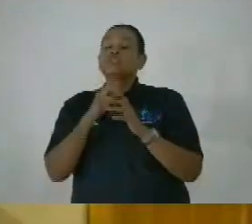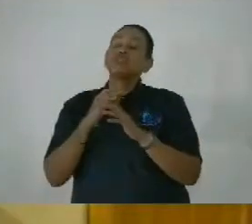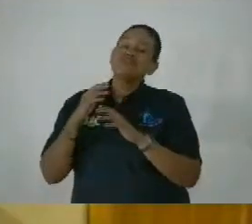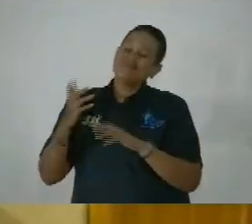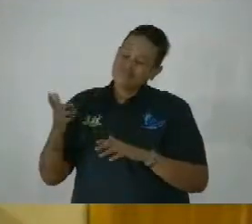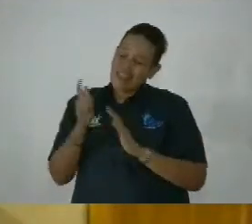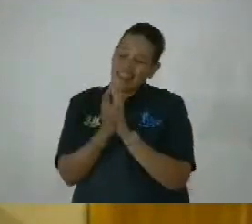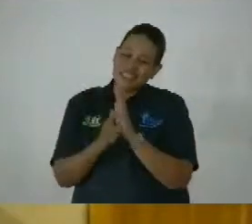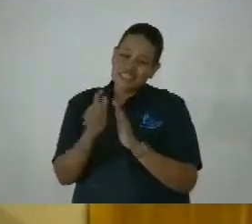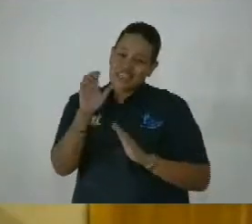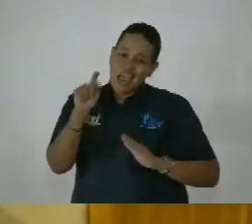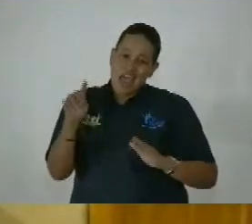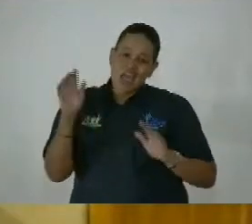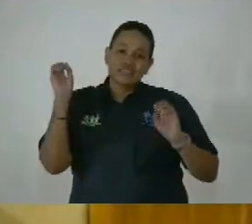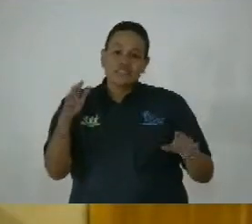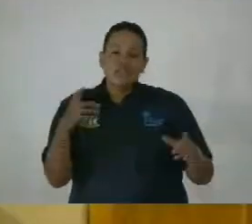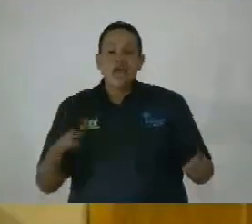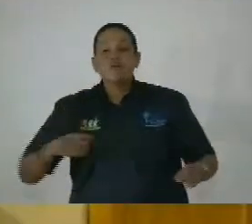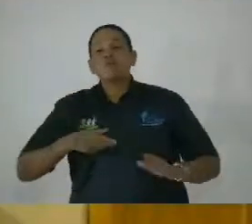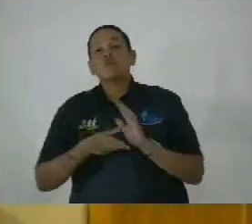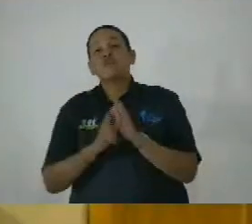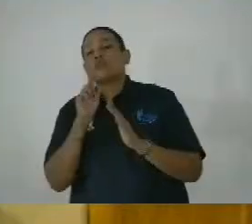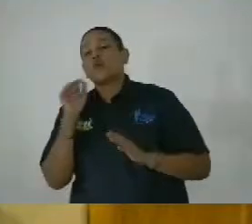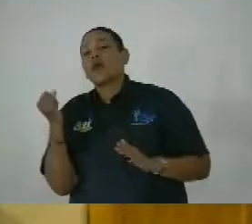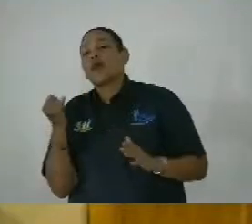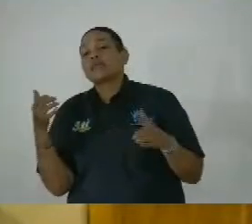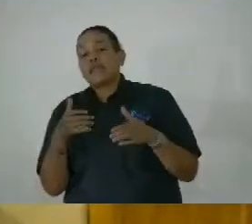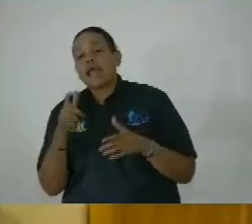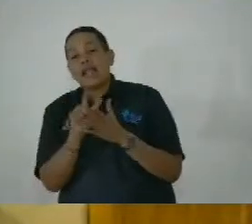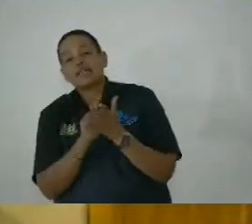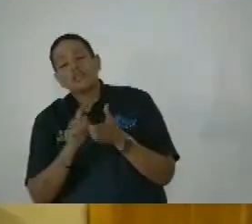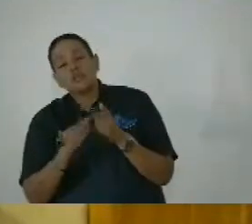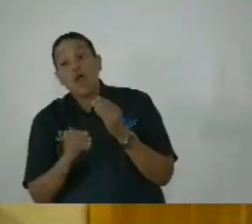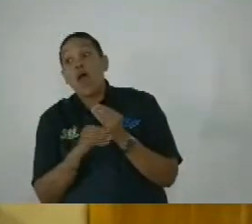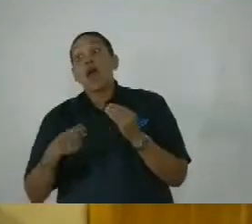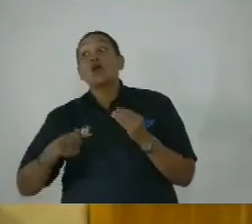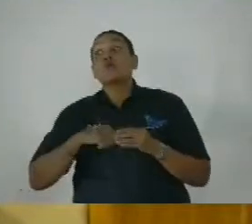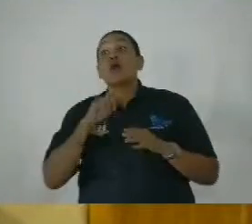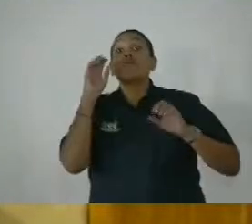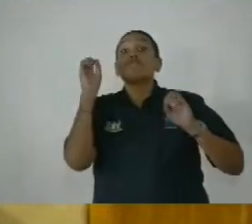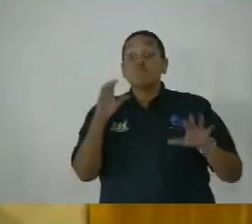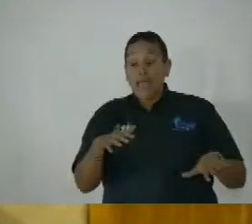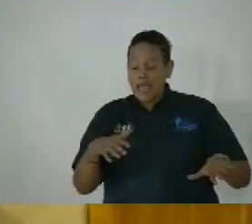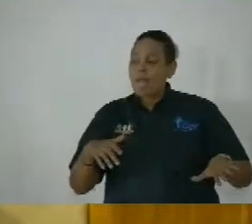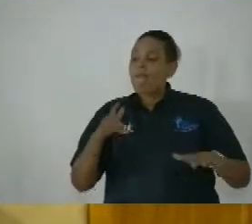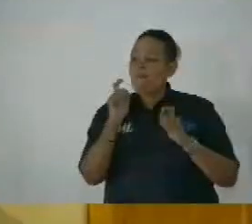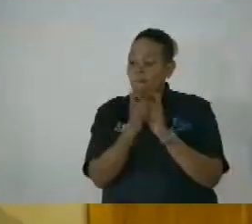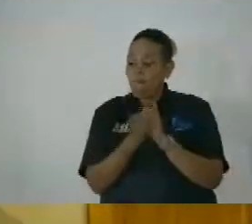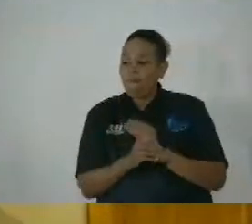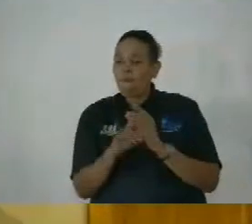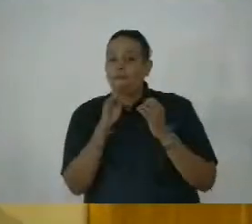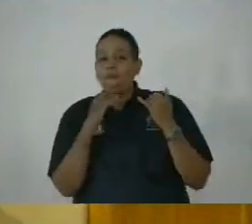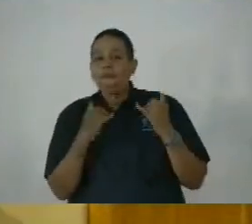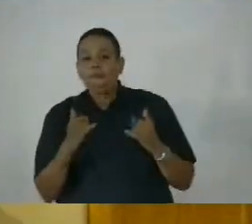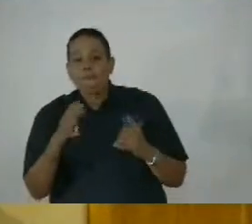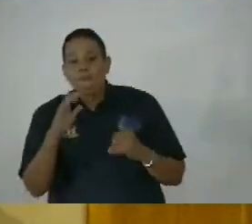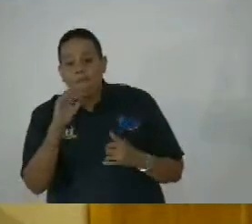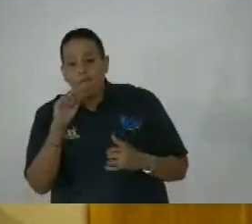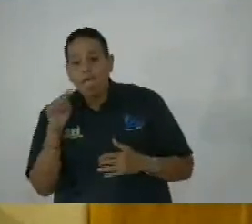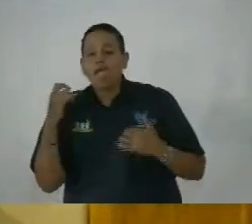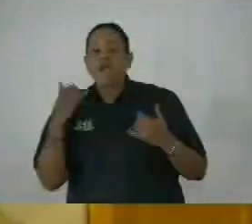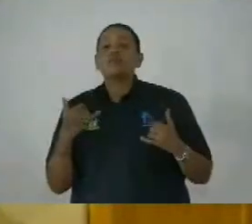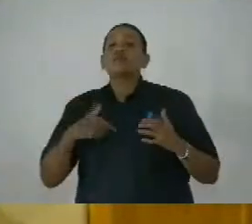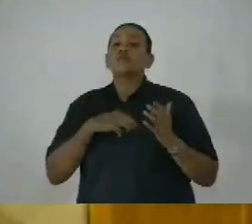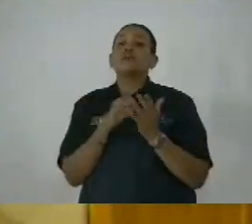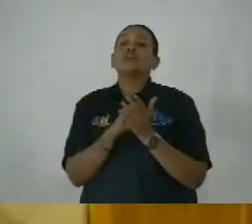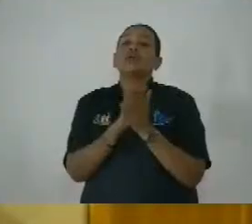Legislation Act. We have reviewed the anti-gang legislation, and we have made amendments to the Correction Act, and we are